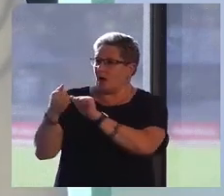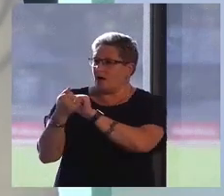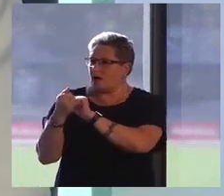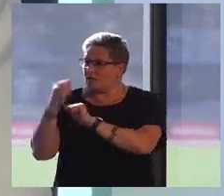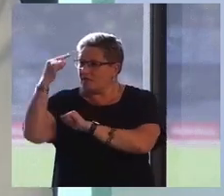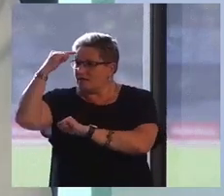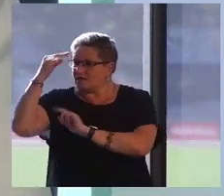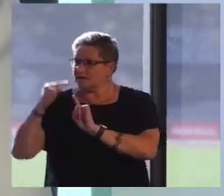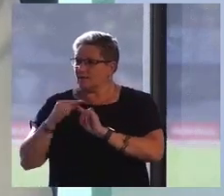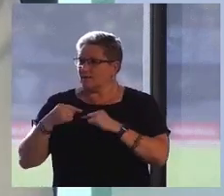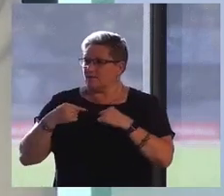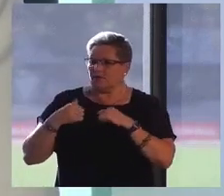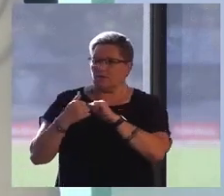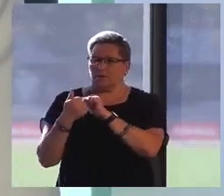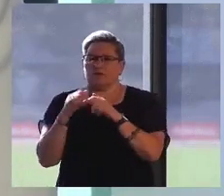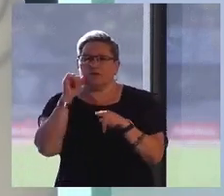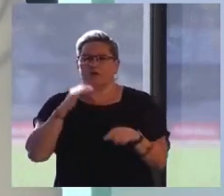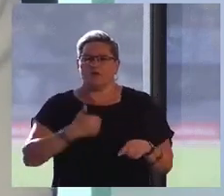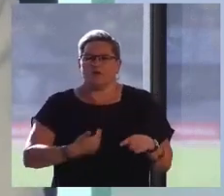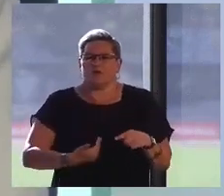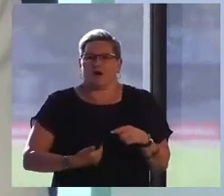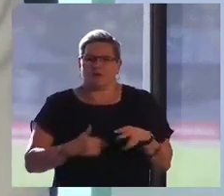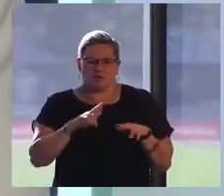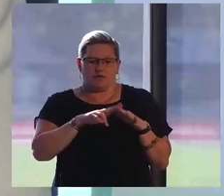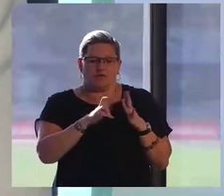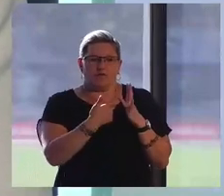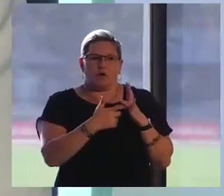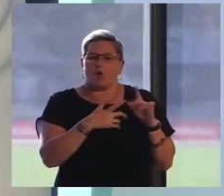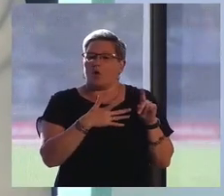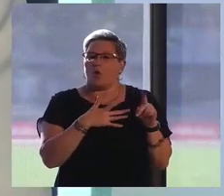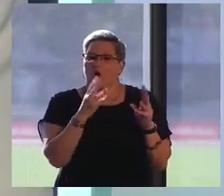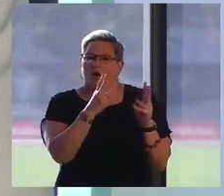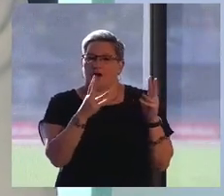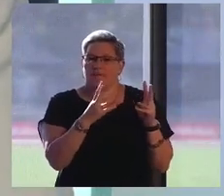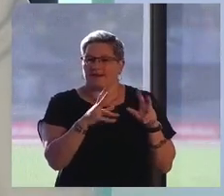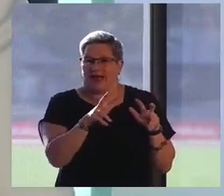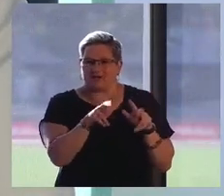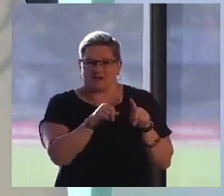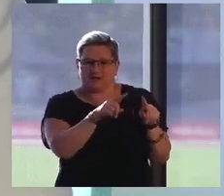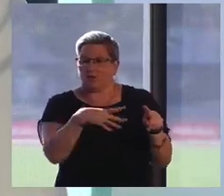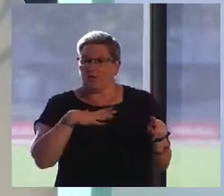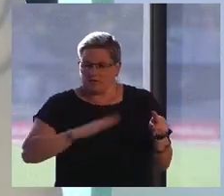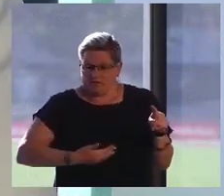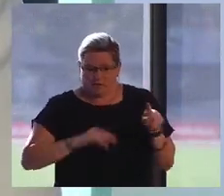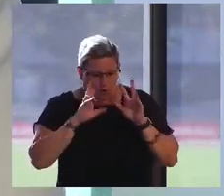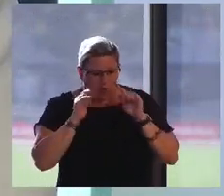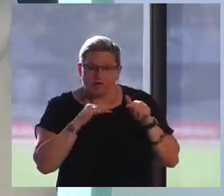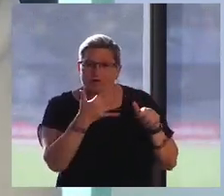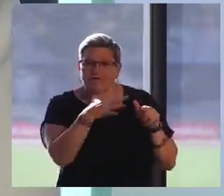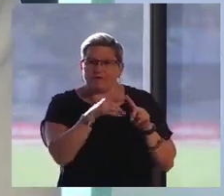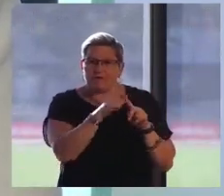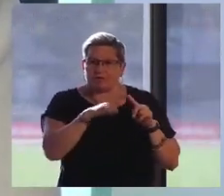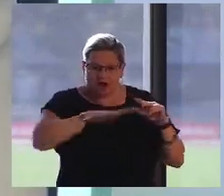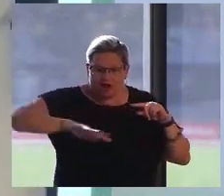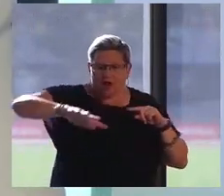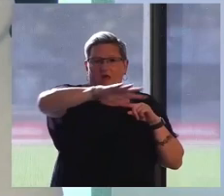lot of work with Farmers for Climate Action. Farmers manage 50% of Australia's land, with talking about nature and biodiversity as well as